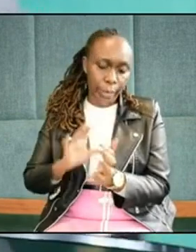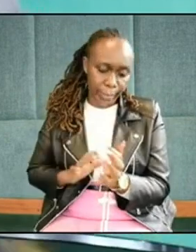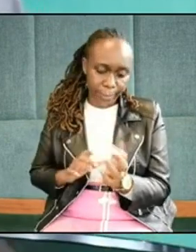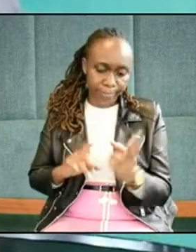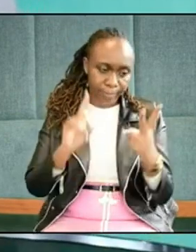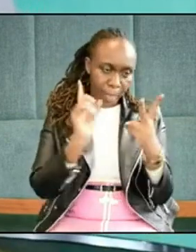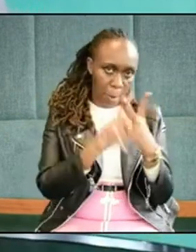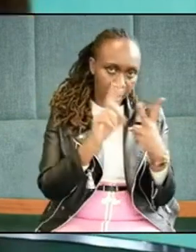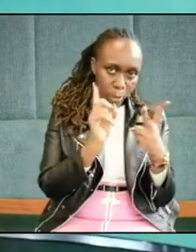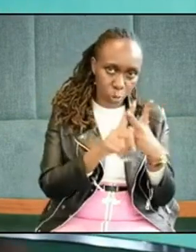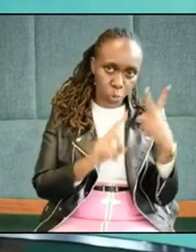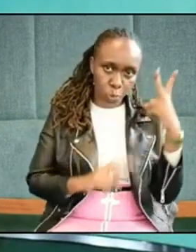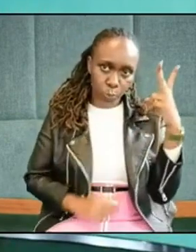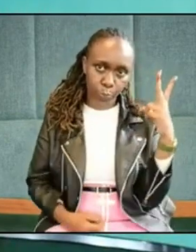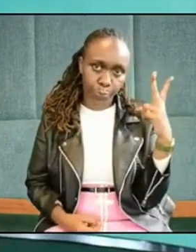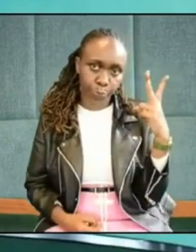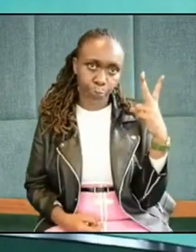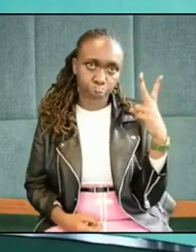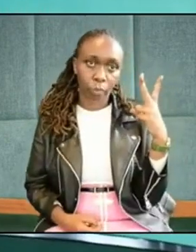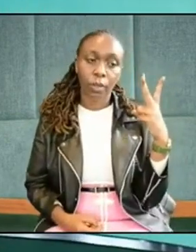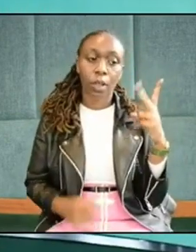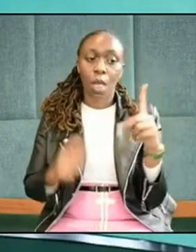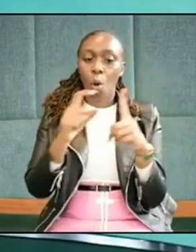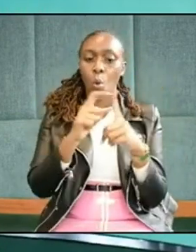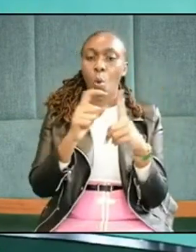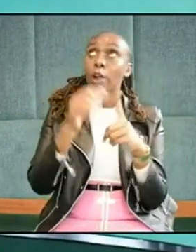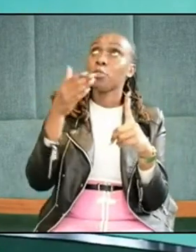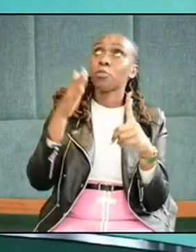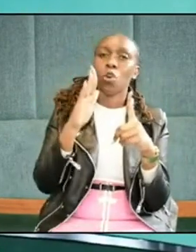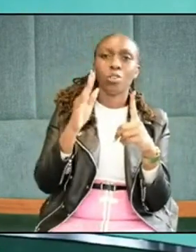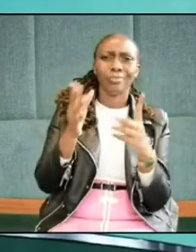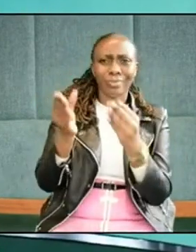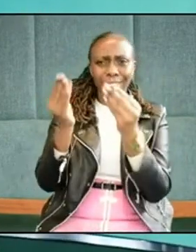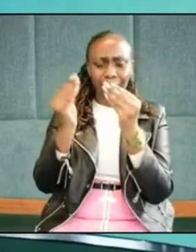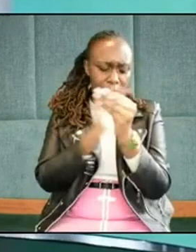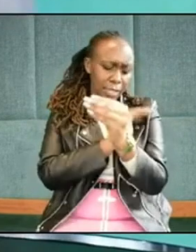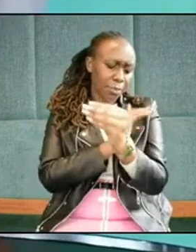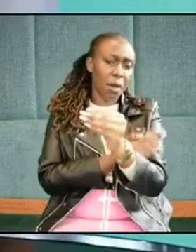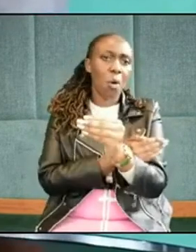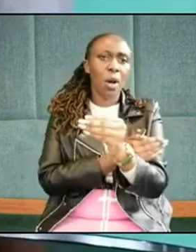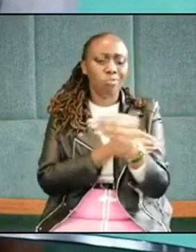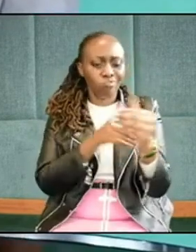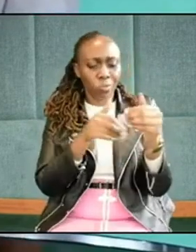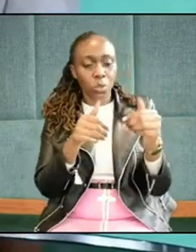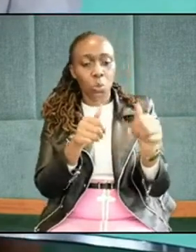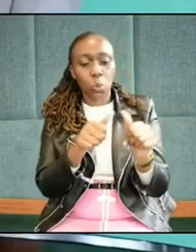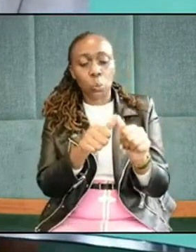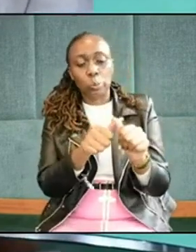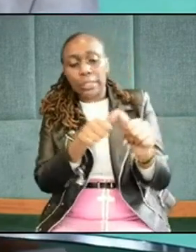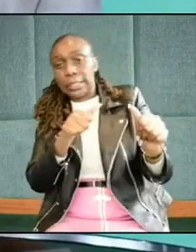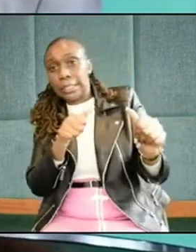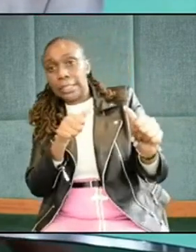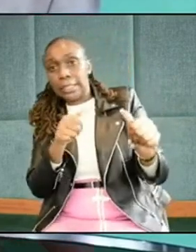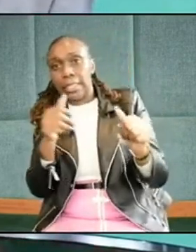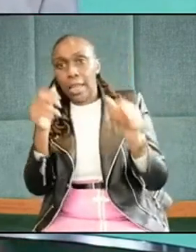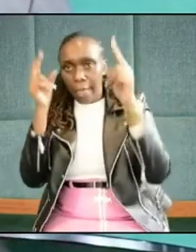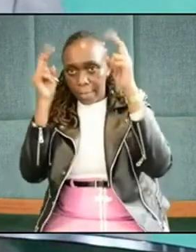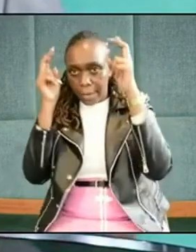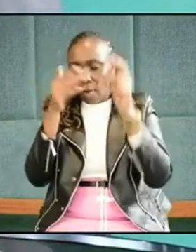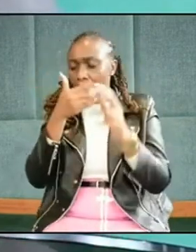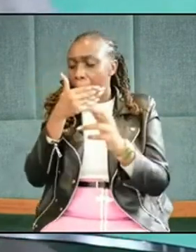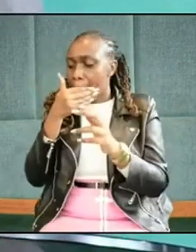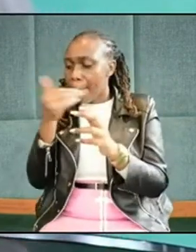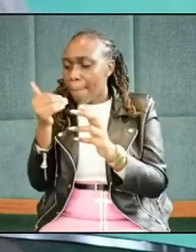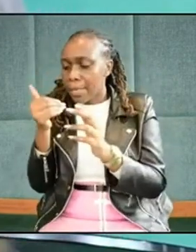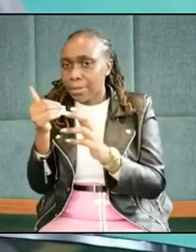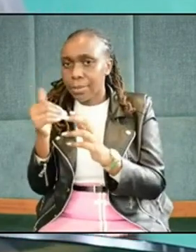The word of God gives us power to resist the devil. And the best example that we have